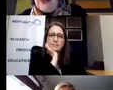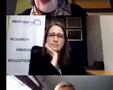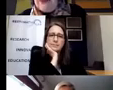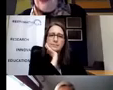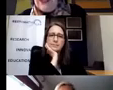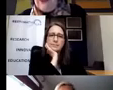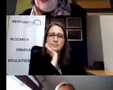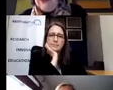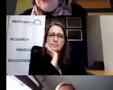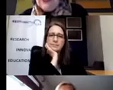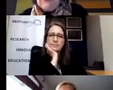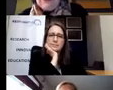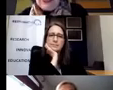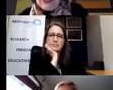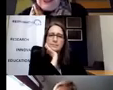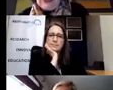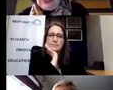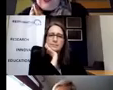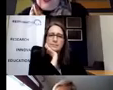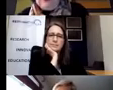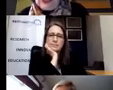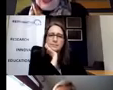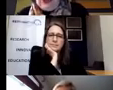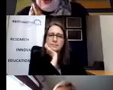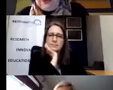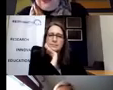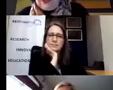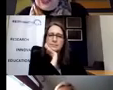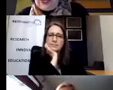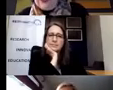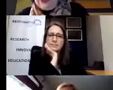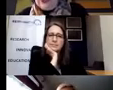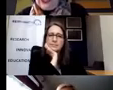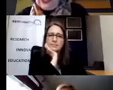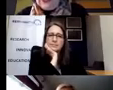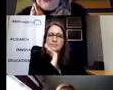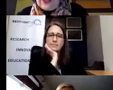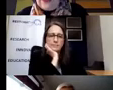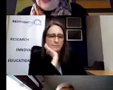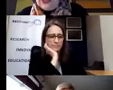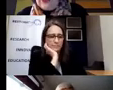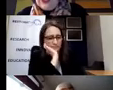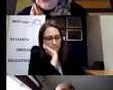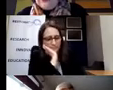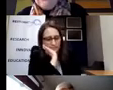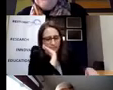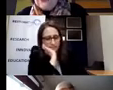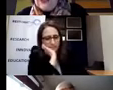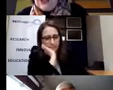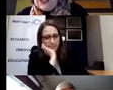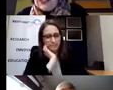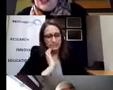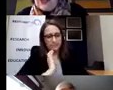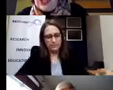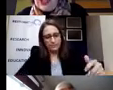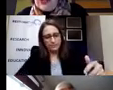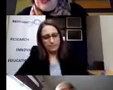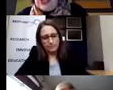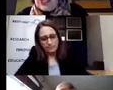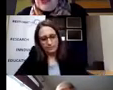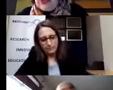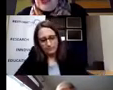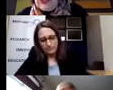think probably there would be something that would be in common. For example, you could ask the family, you know, is there a